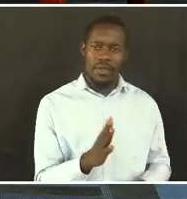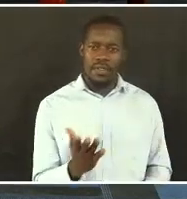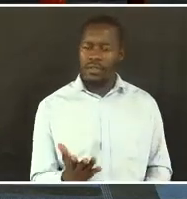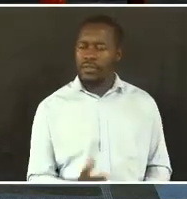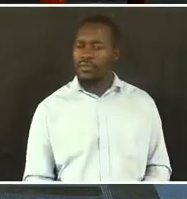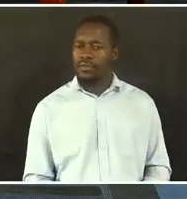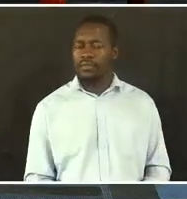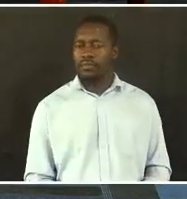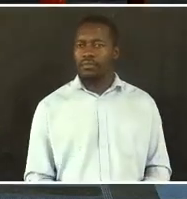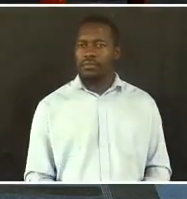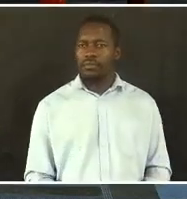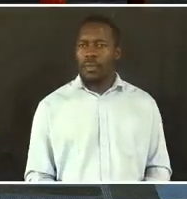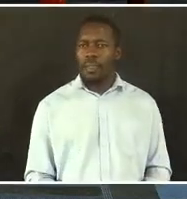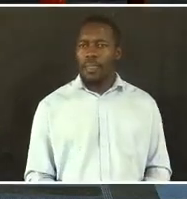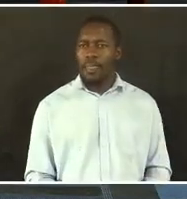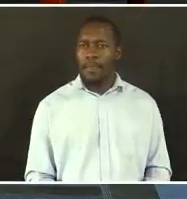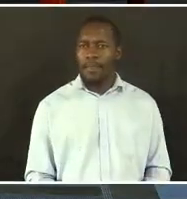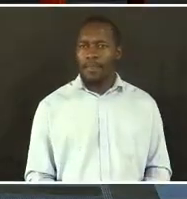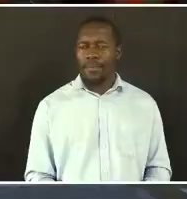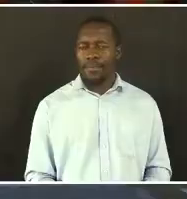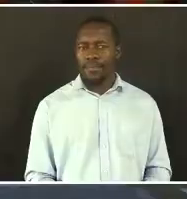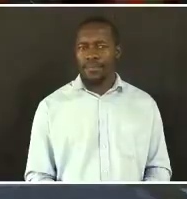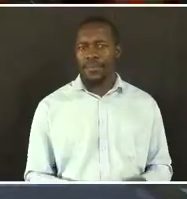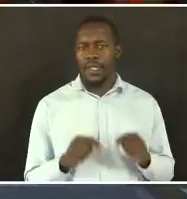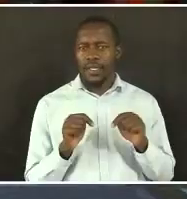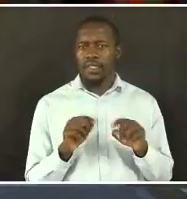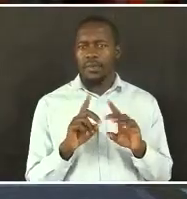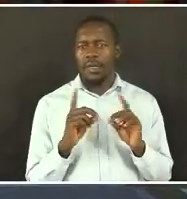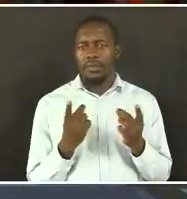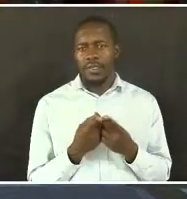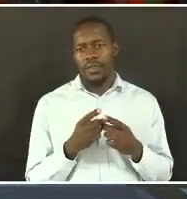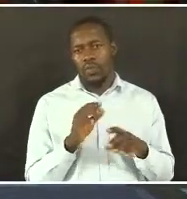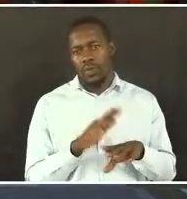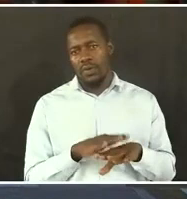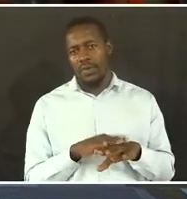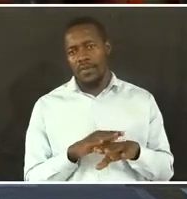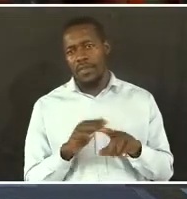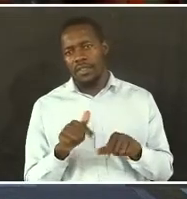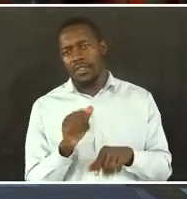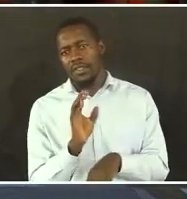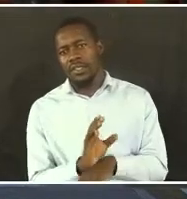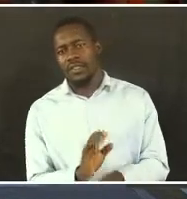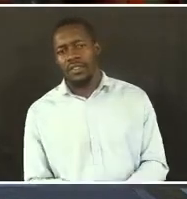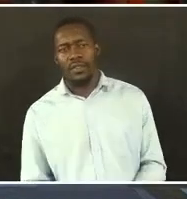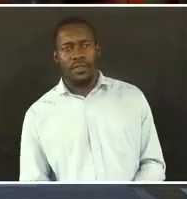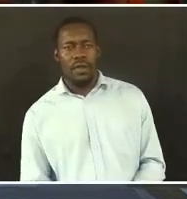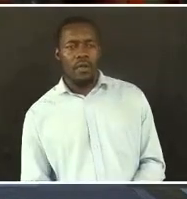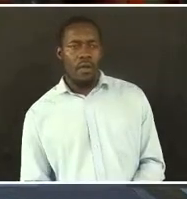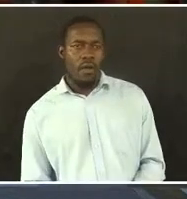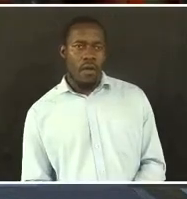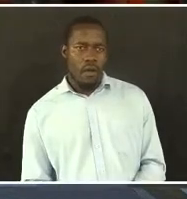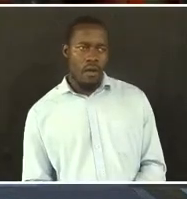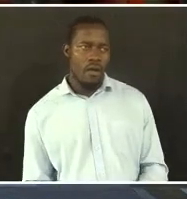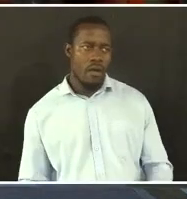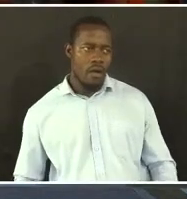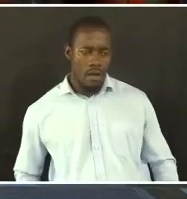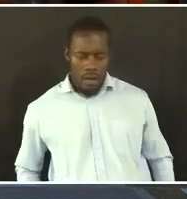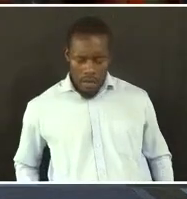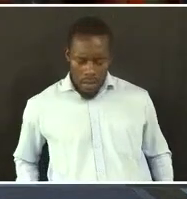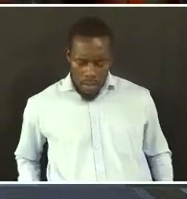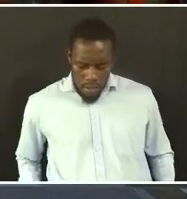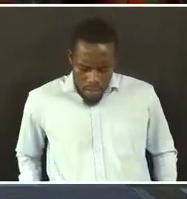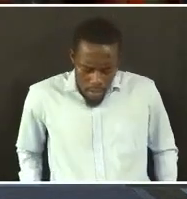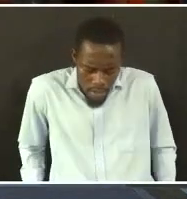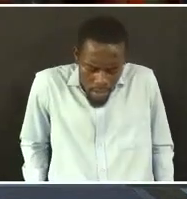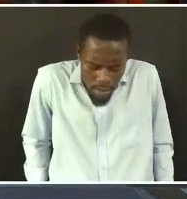Hospital chaplaincy is relevant for these times. Can I just add something to that? Eh? Yeah, it's also